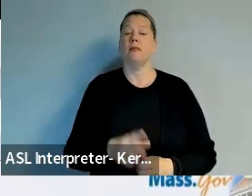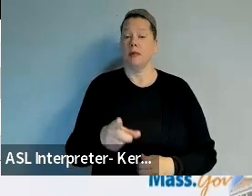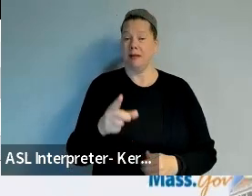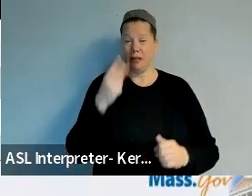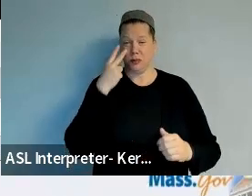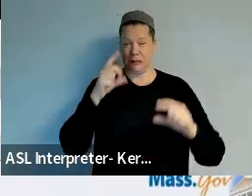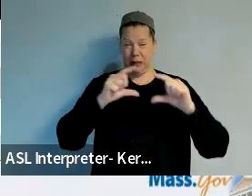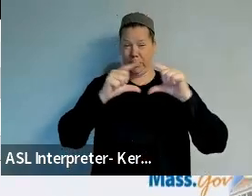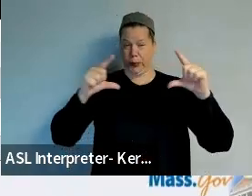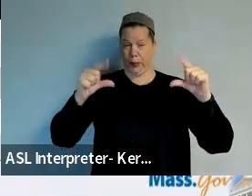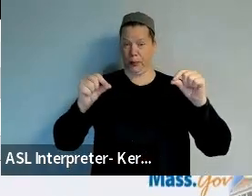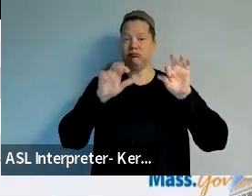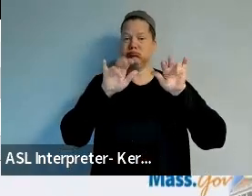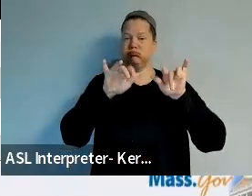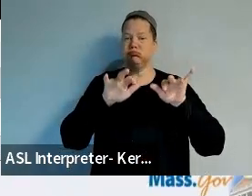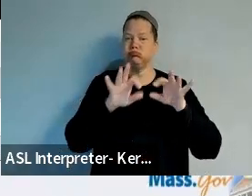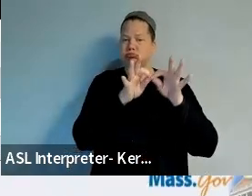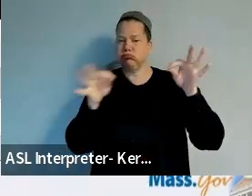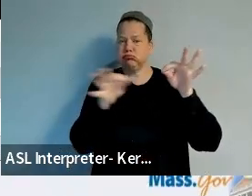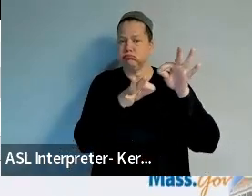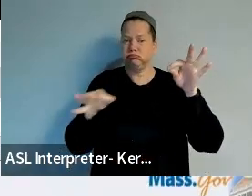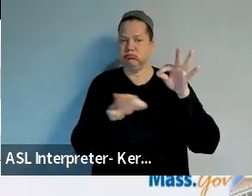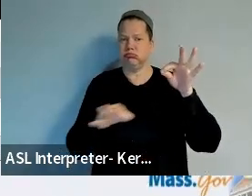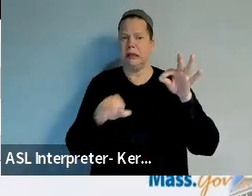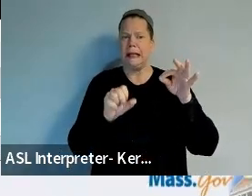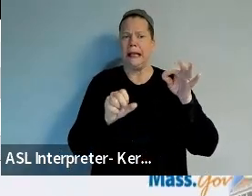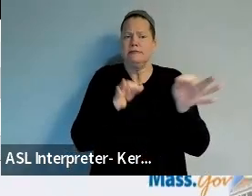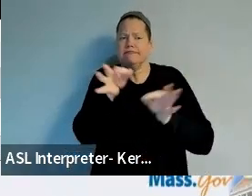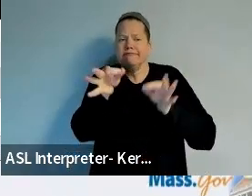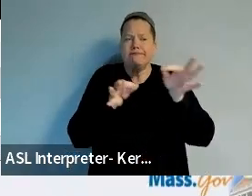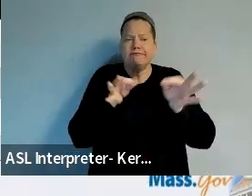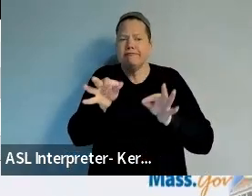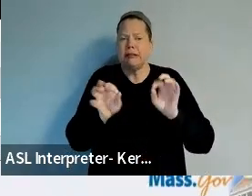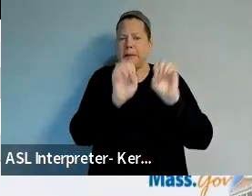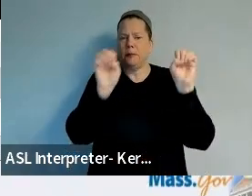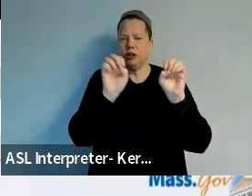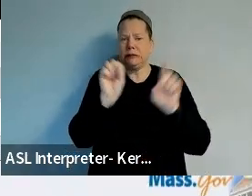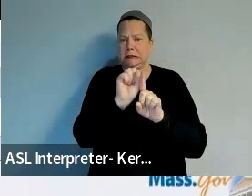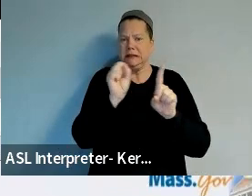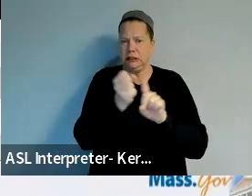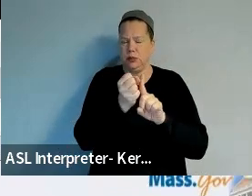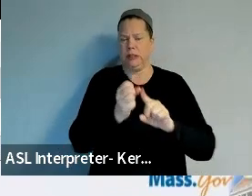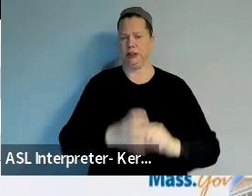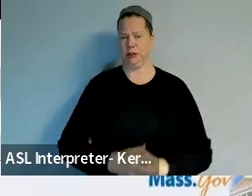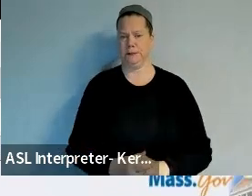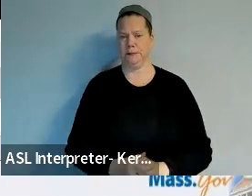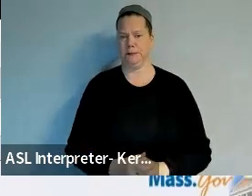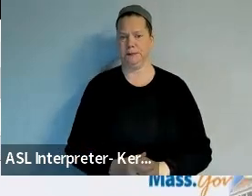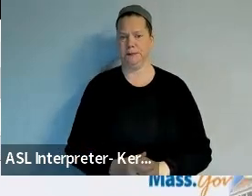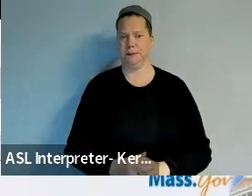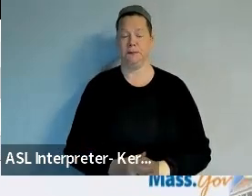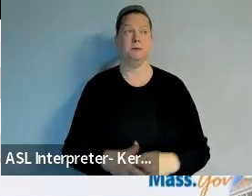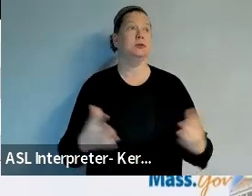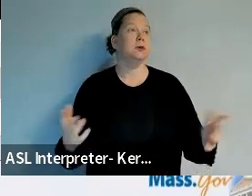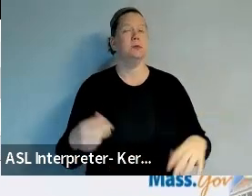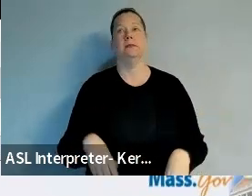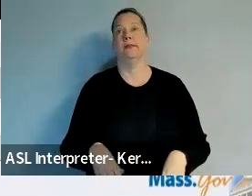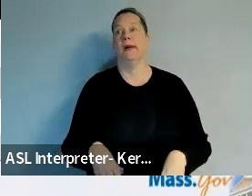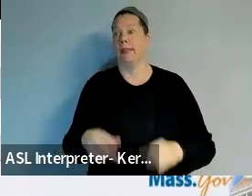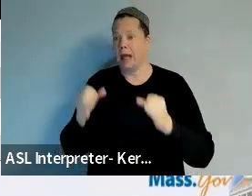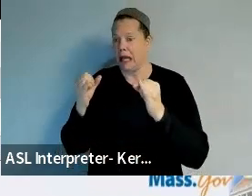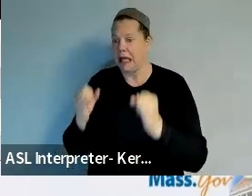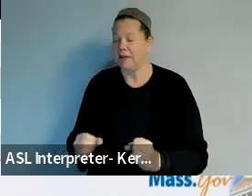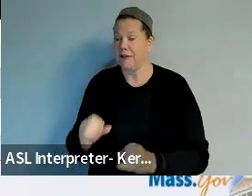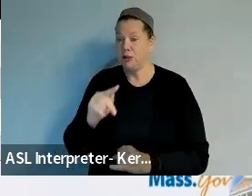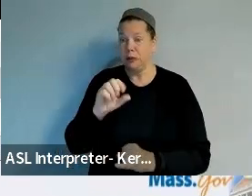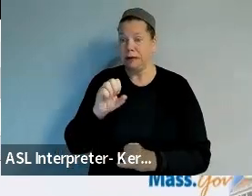reporting of the event. So let's go ahead and type in the person was running into a busy street.